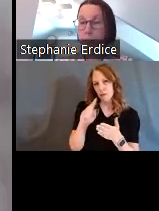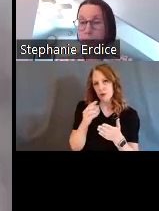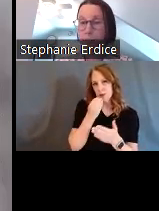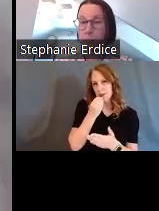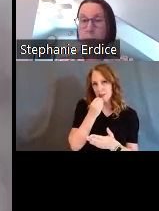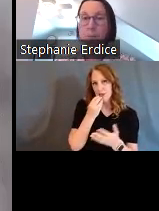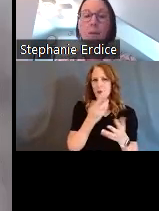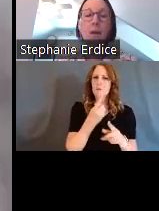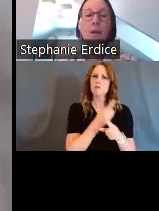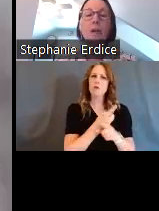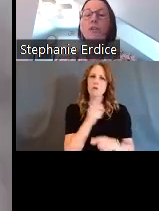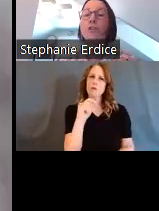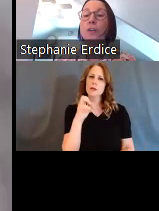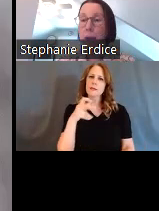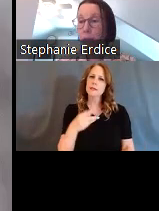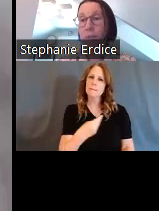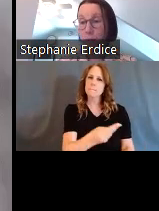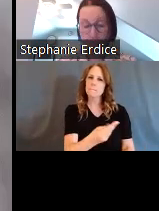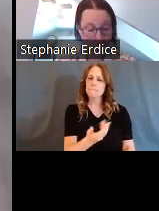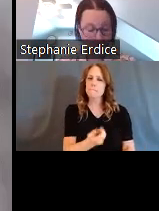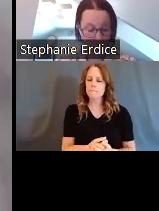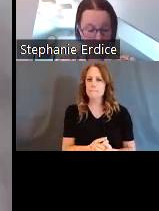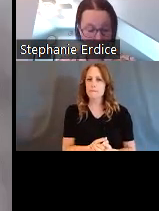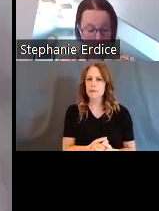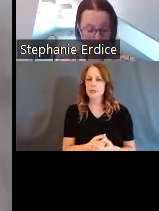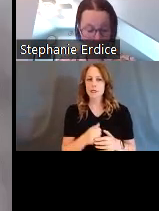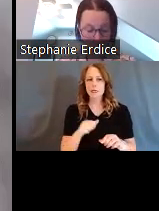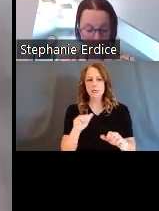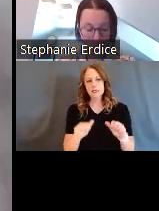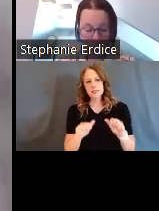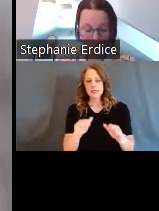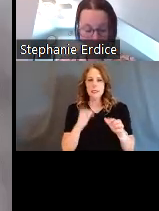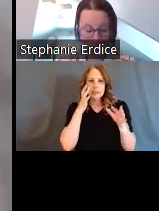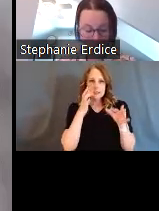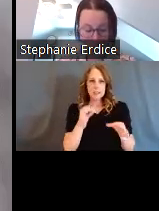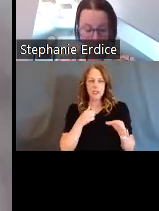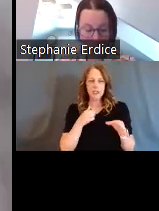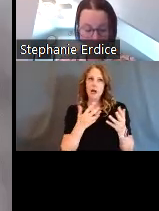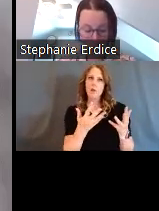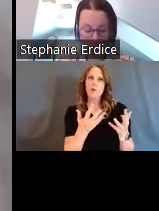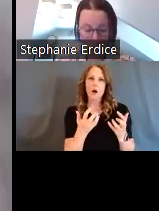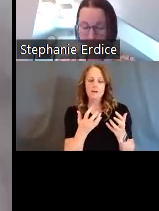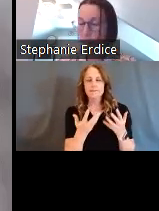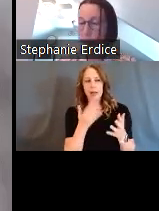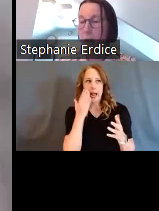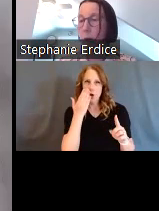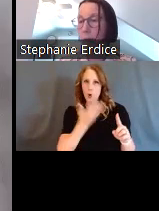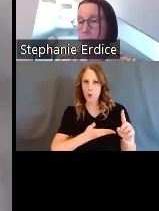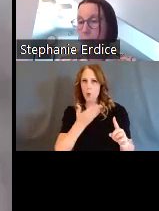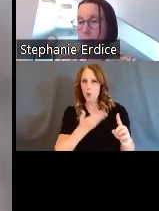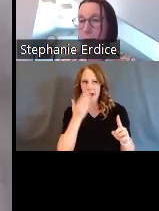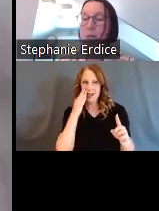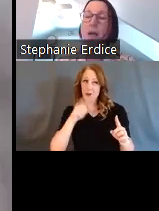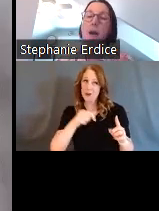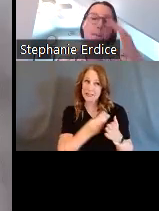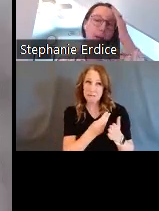tip? So you're kind of faced with this ethical decision. Like, I know this person needs some money. I want to